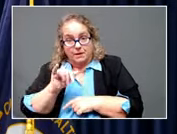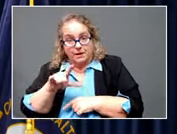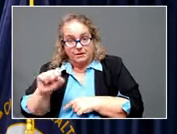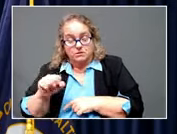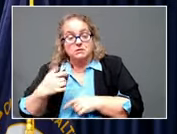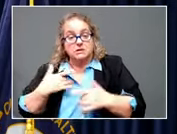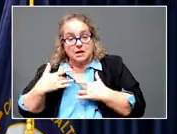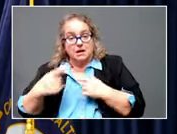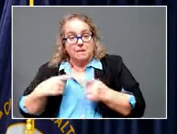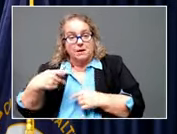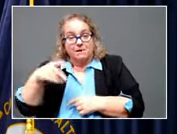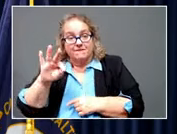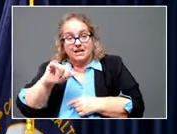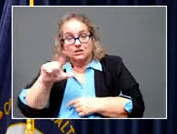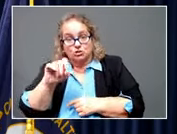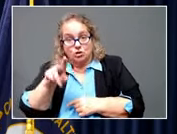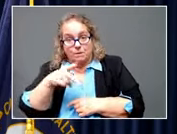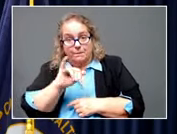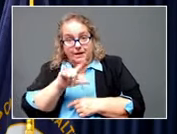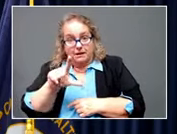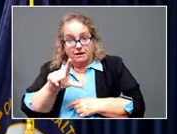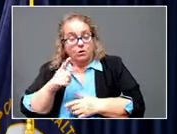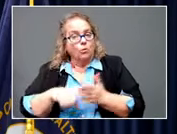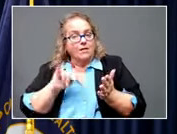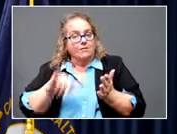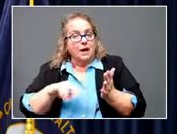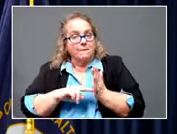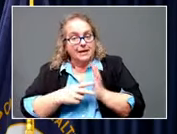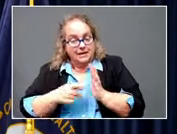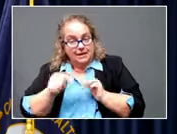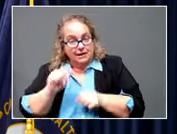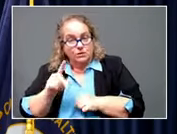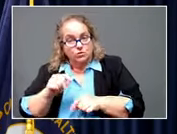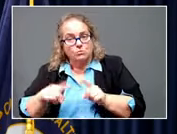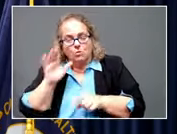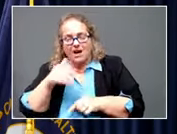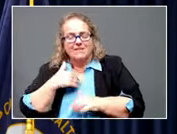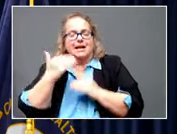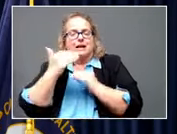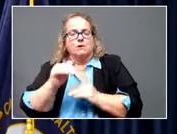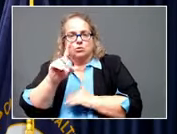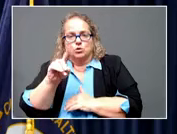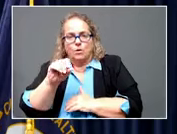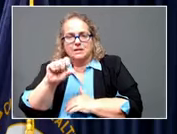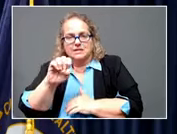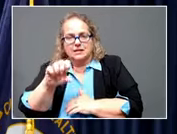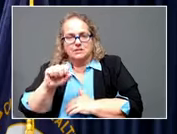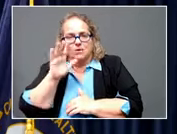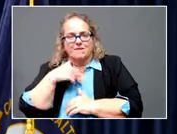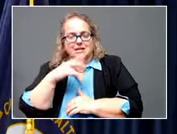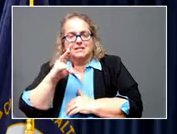Pfizer pill and what it may be able to do, but we're going to have very limited doses. I think we're going to have 720 total doses